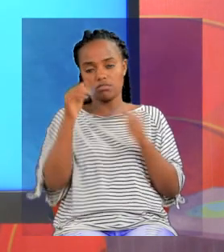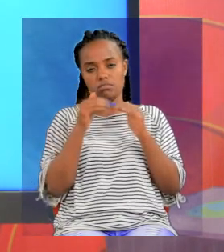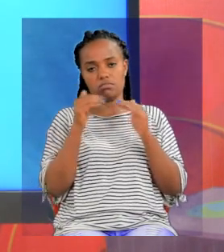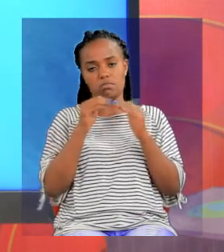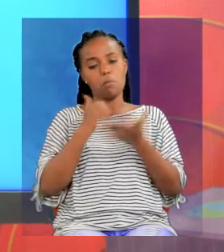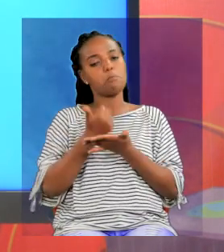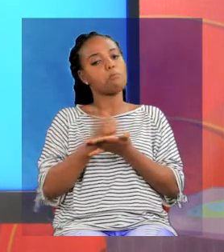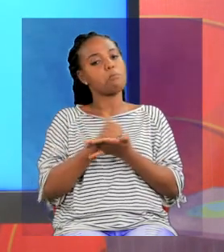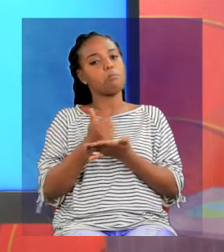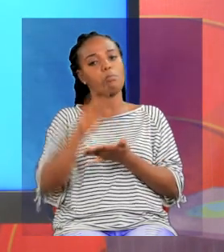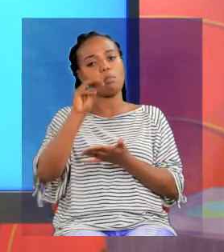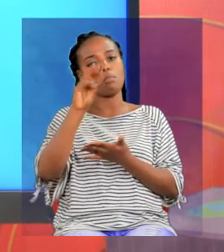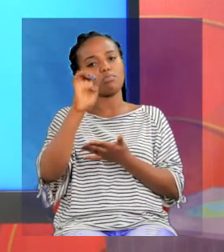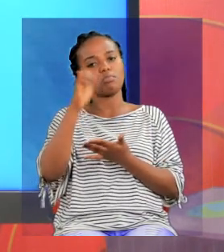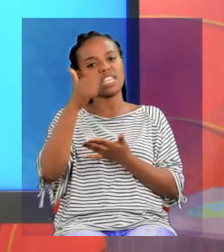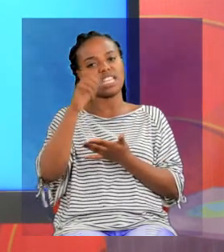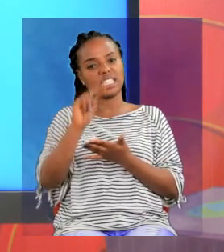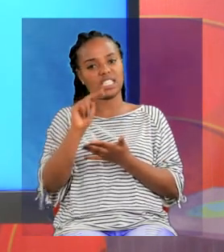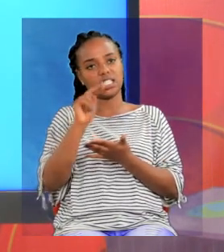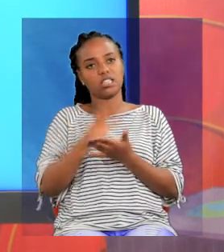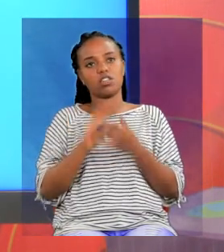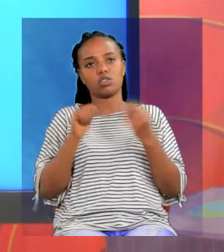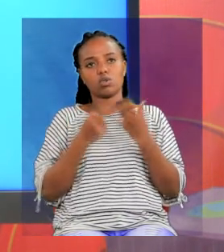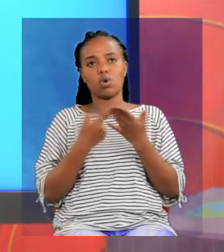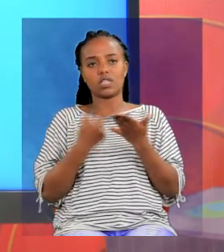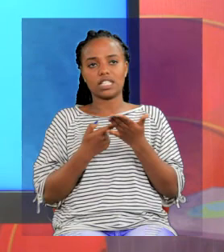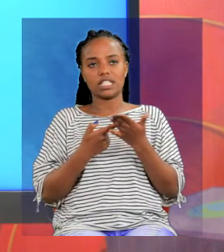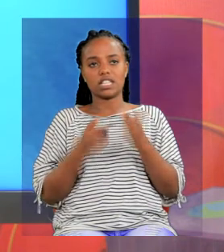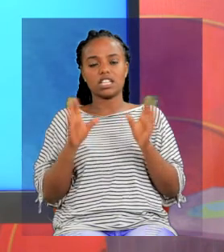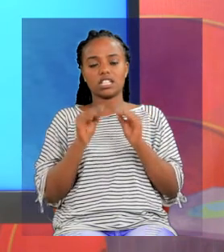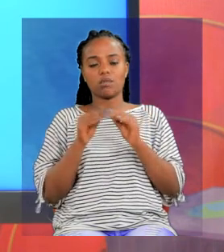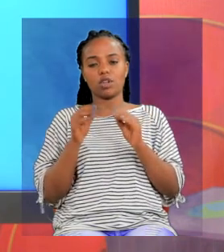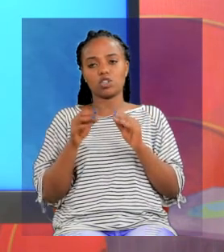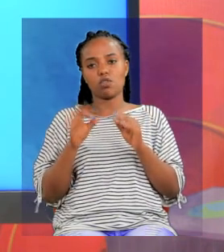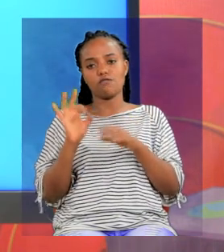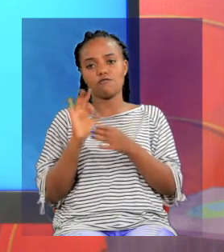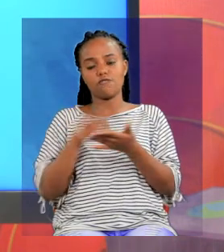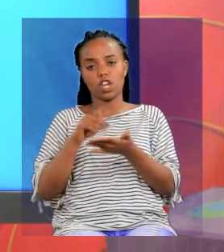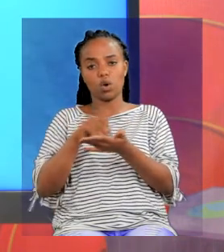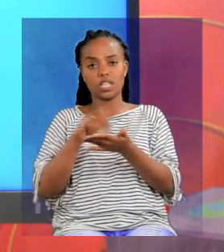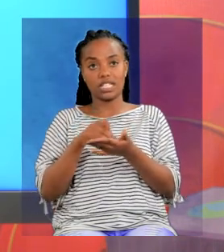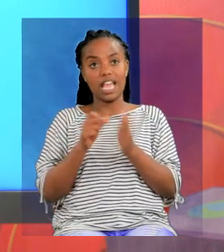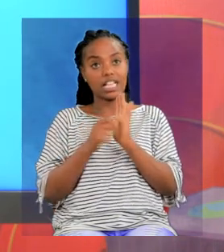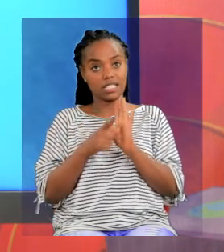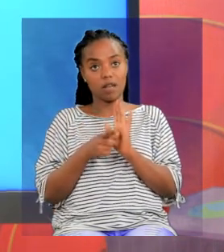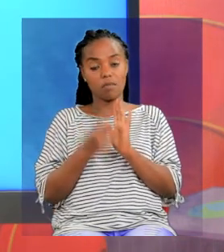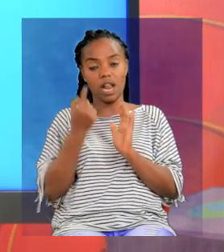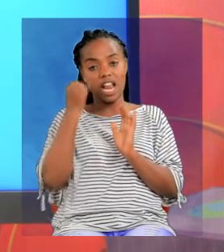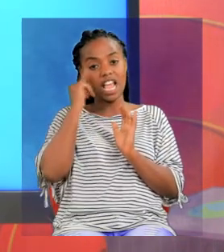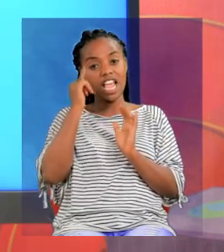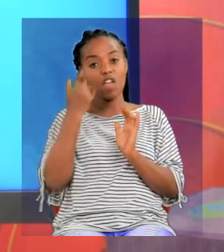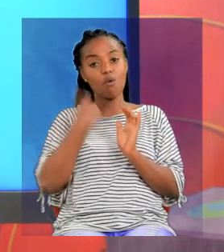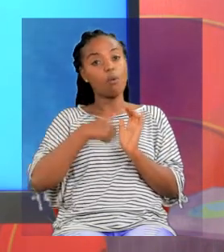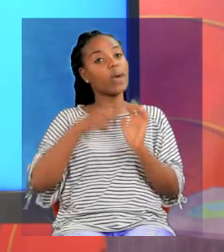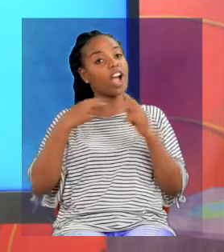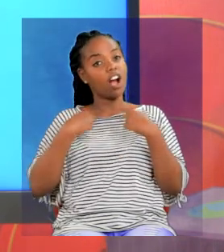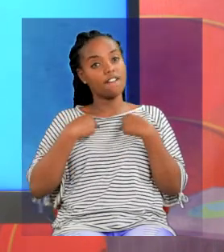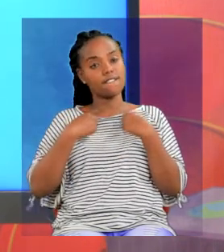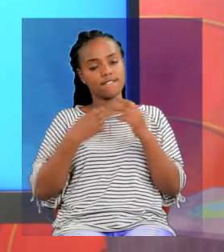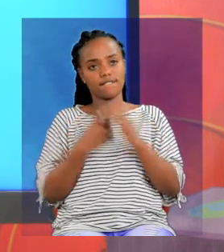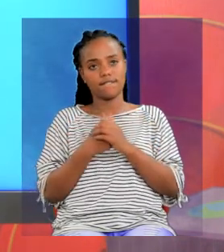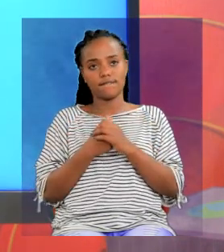mean. This one is the summation of the frequency. So here, for example, if we have